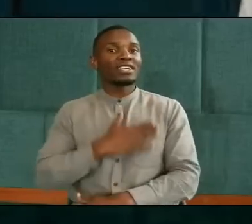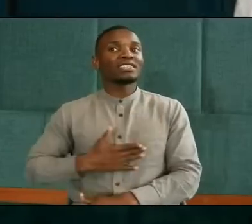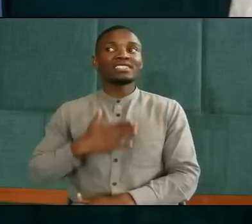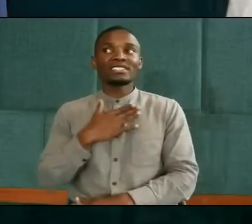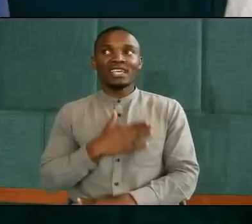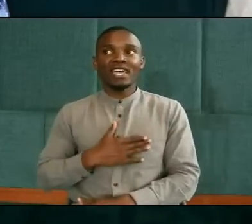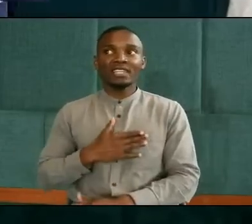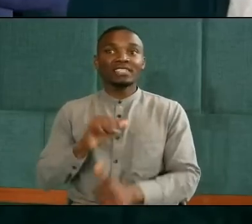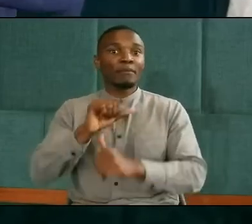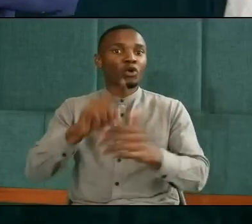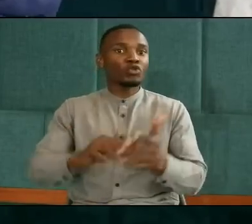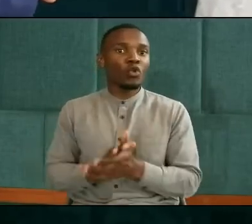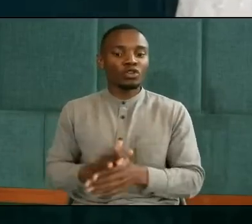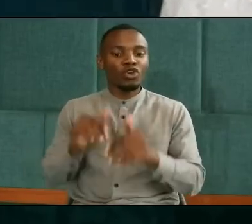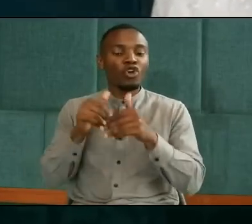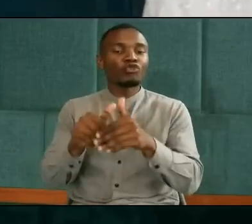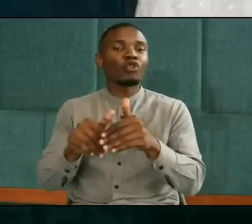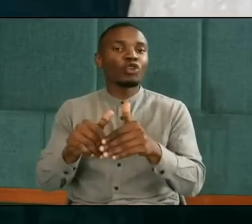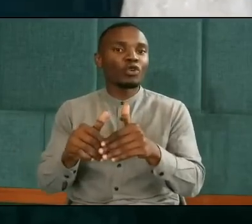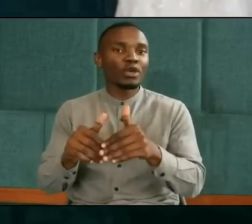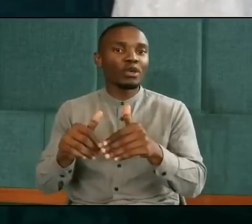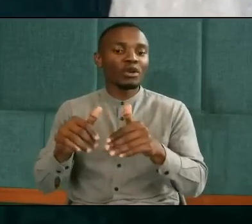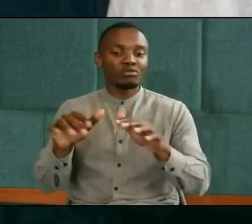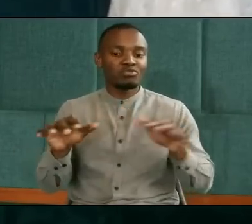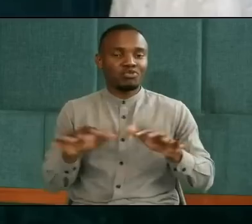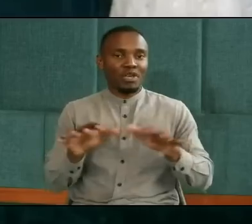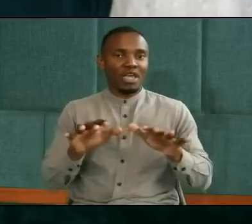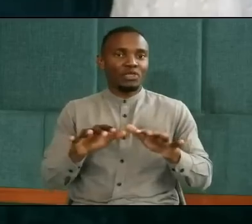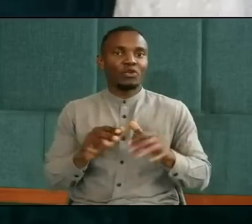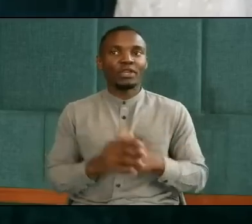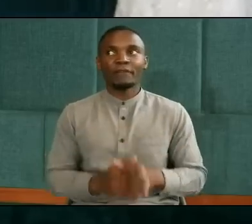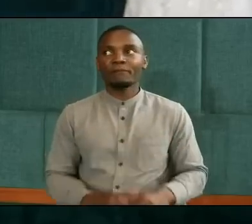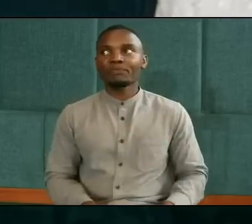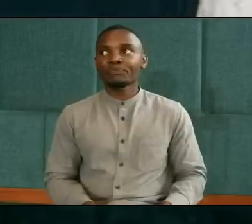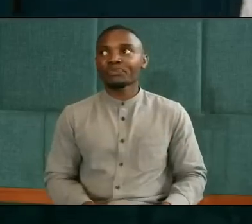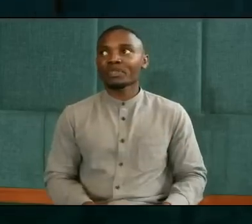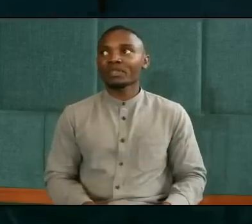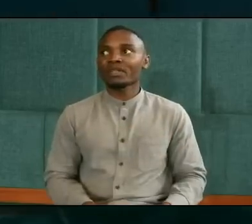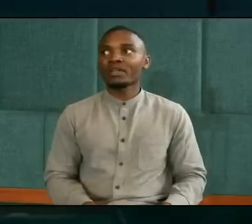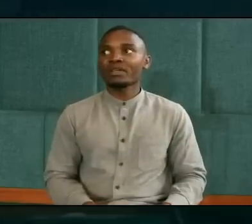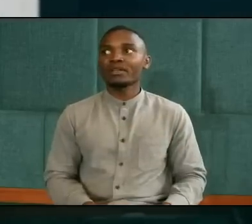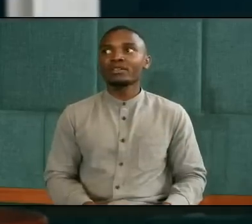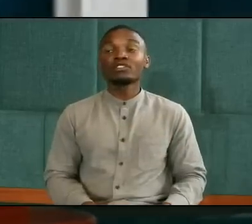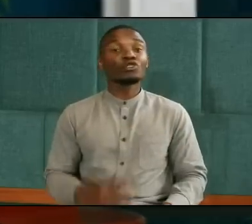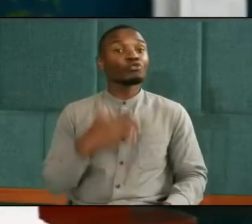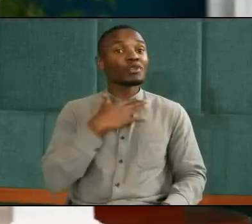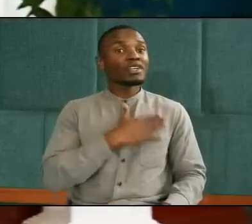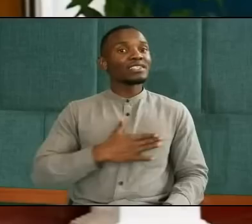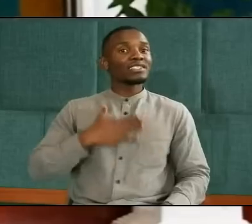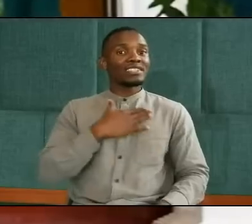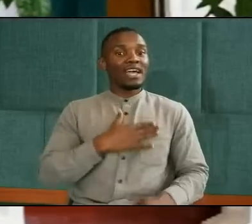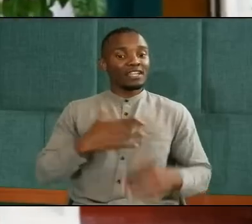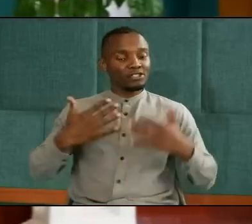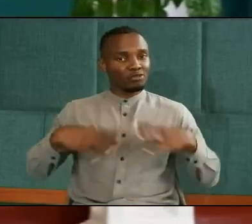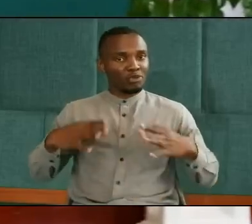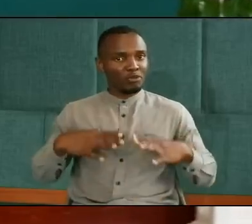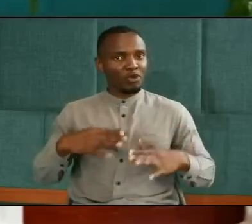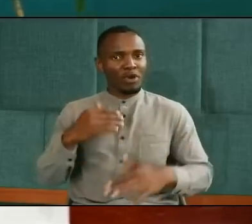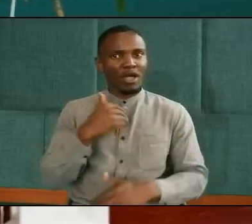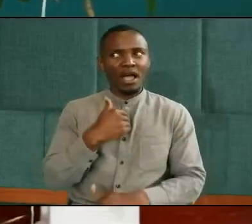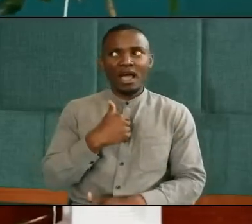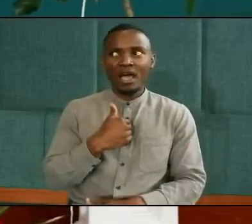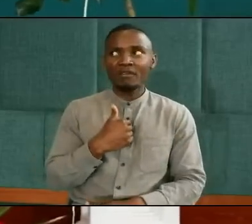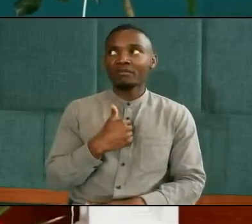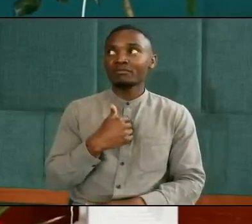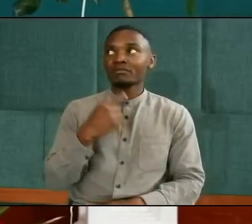which we started to track earthquake. It is from this very same earthquake. So scientists have this